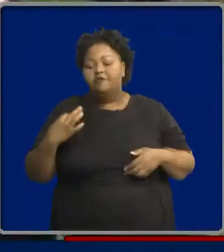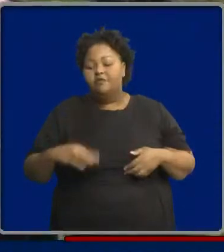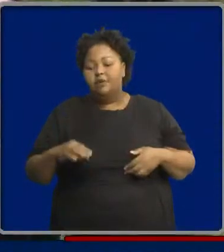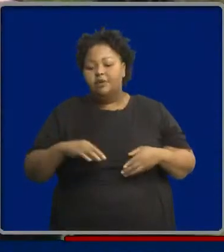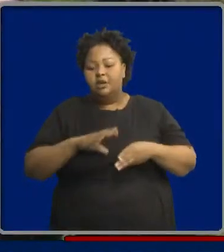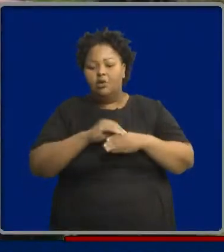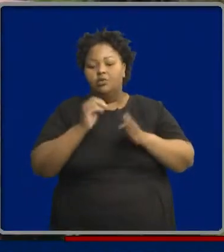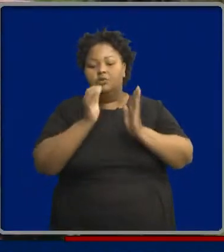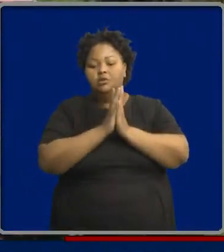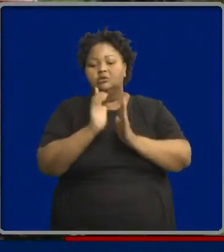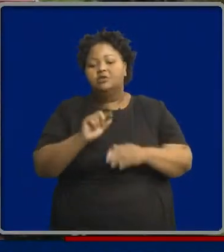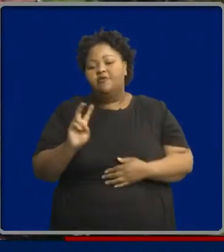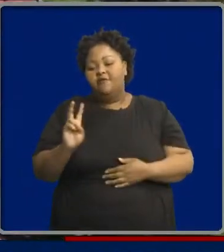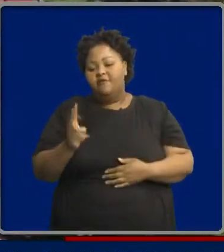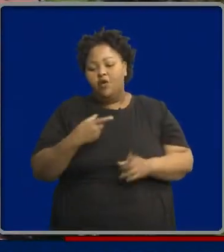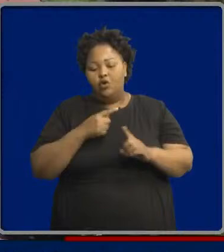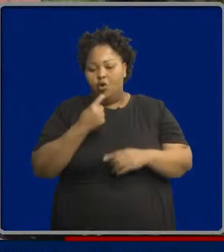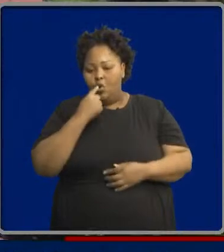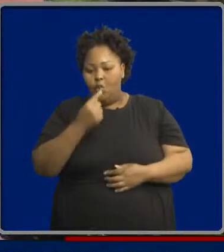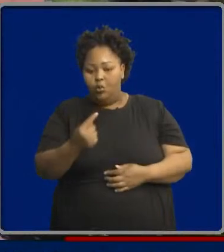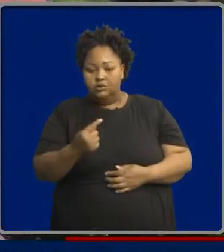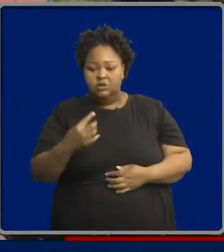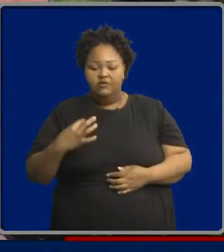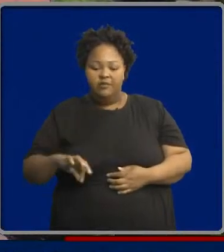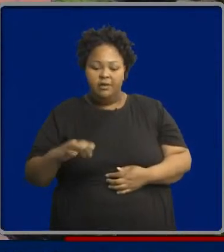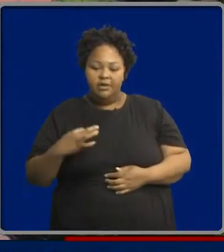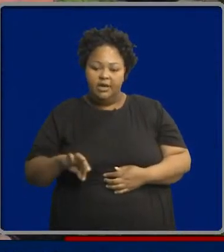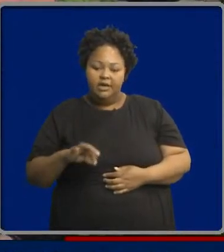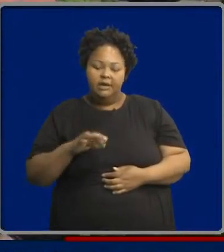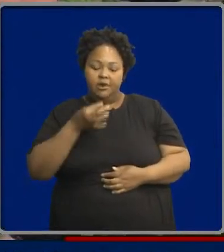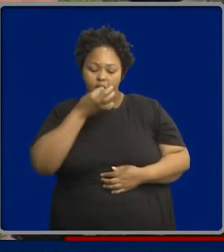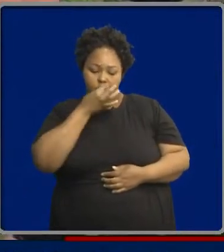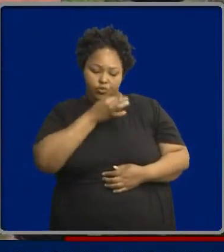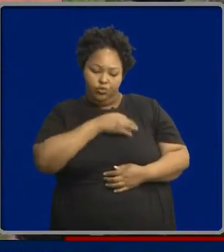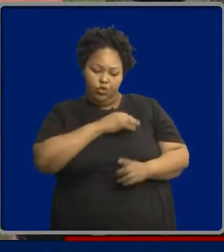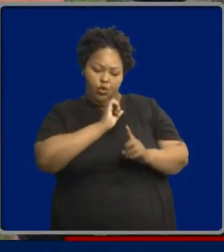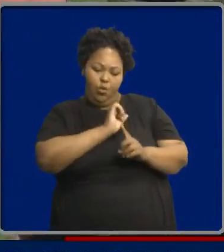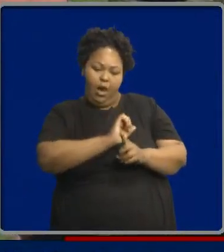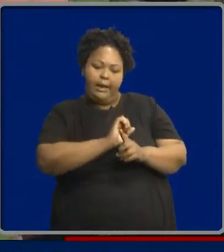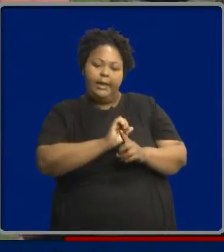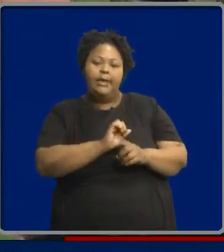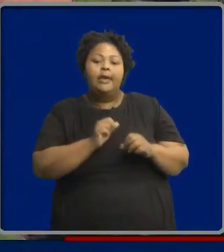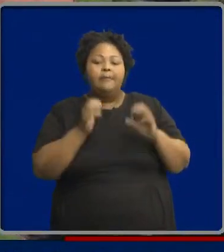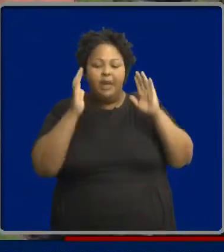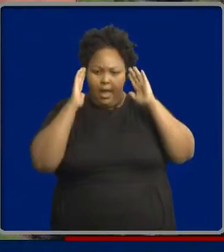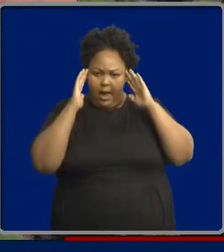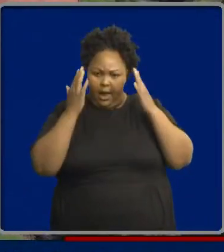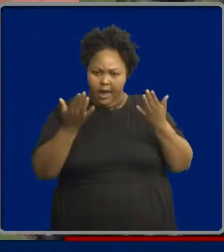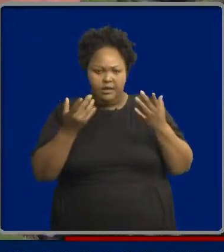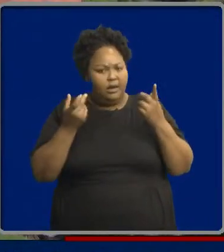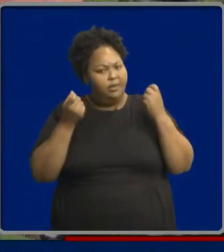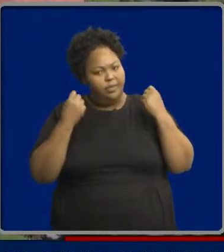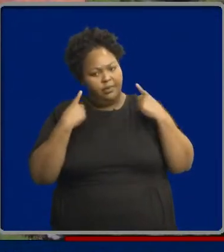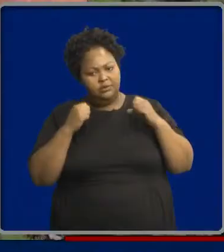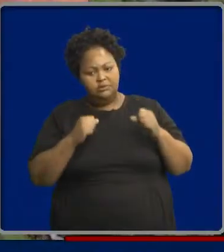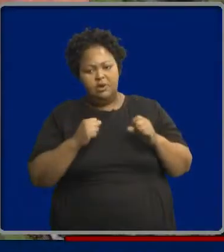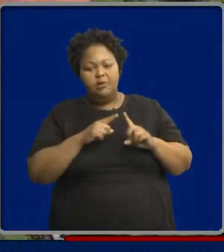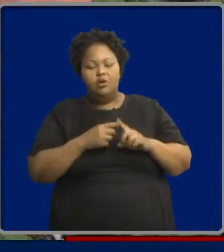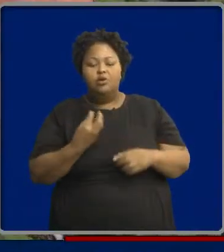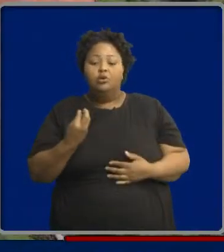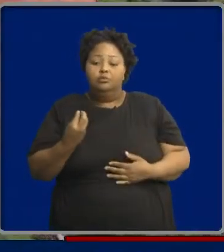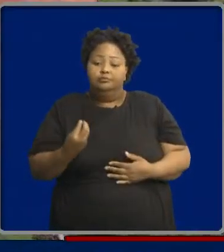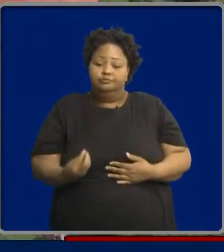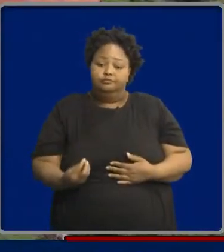complainant is his girlfriend and he was unaware that she was a minor. He is accused of committing the offence